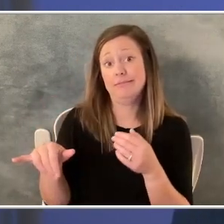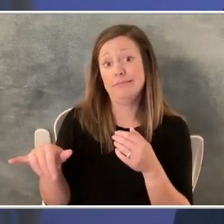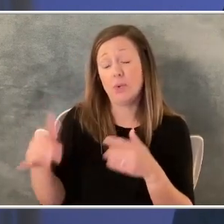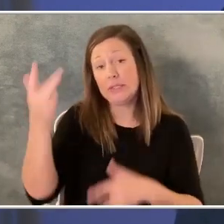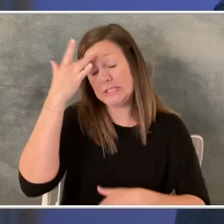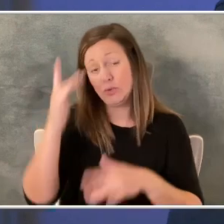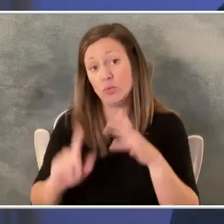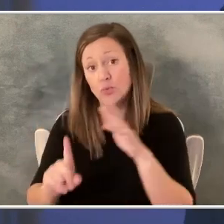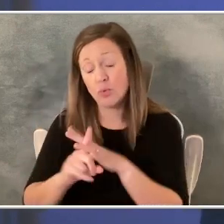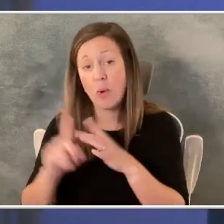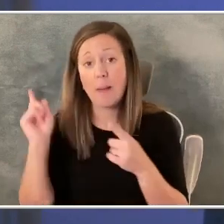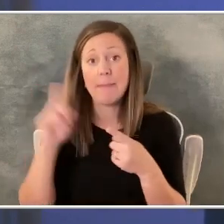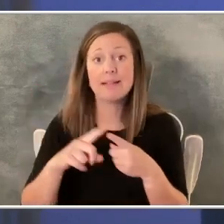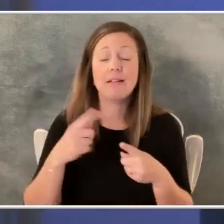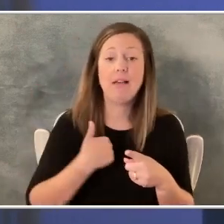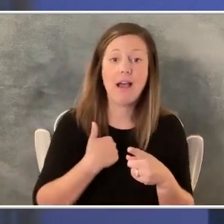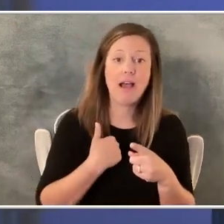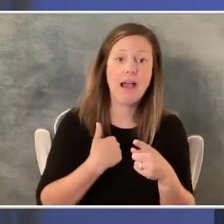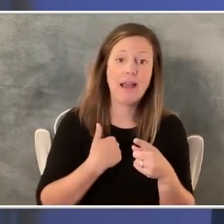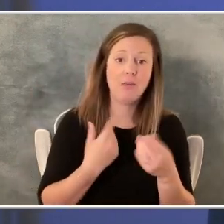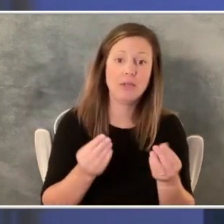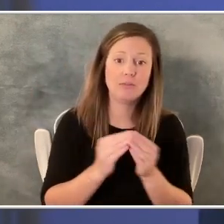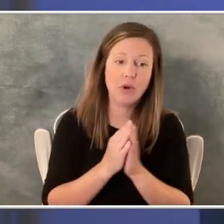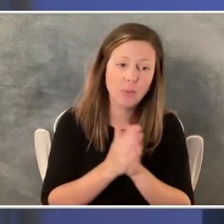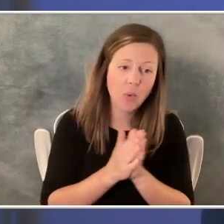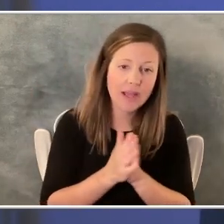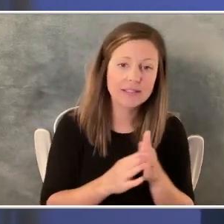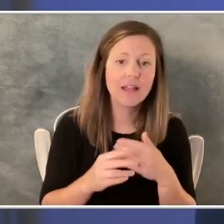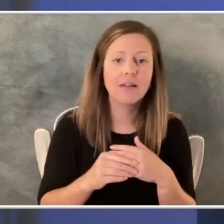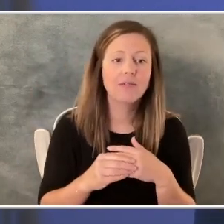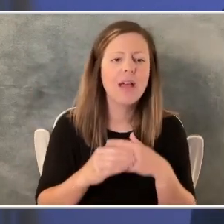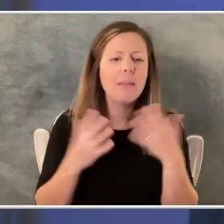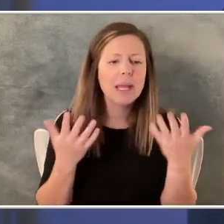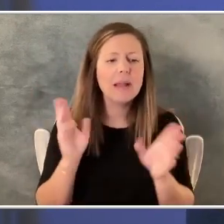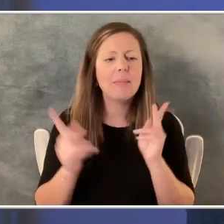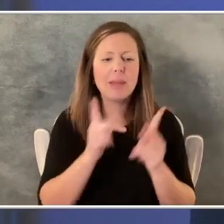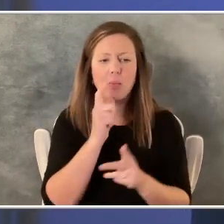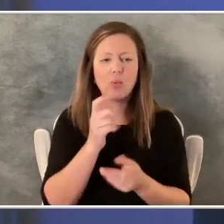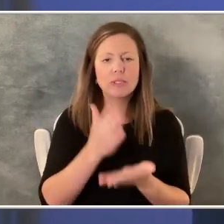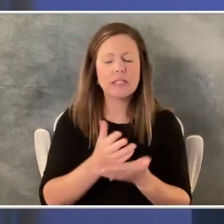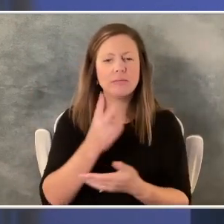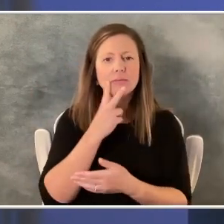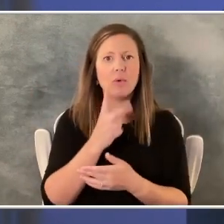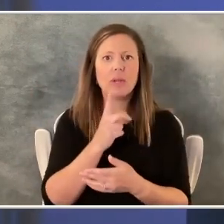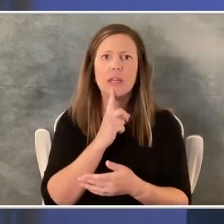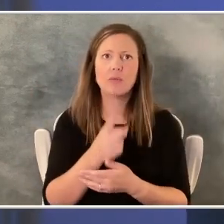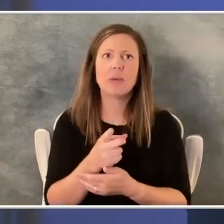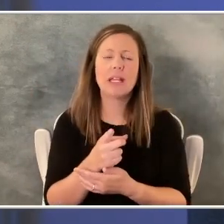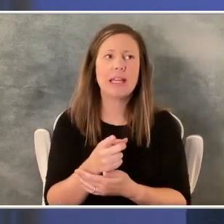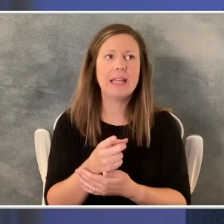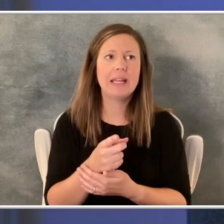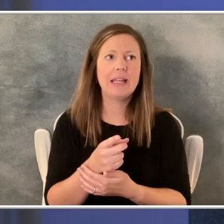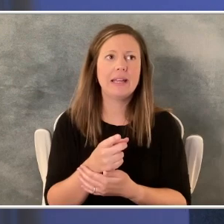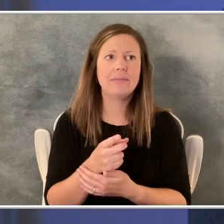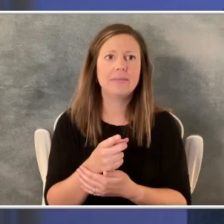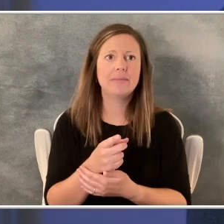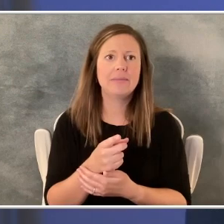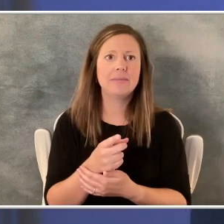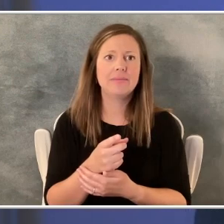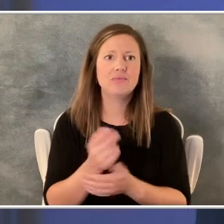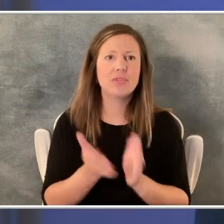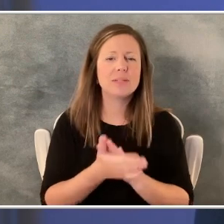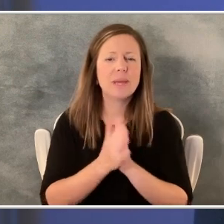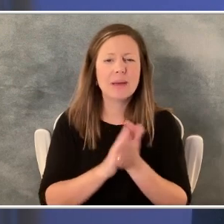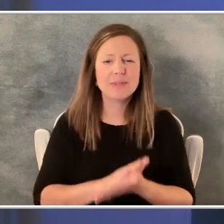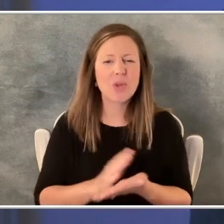of, folks that stop smoking generally get to a point where they're just so disgusted with it, or at